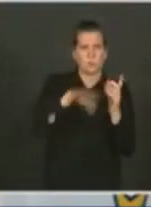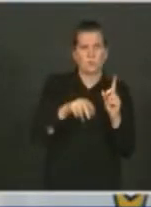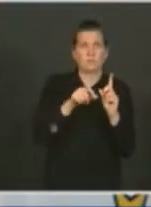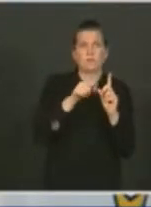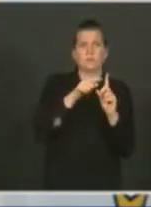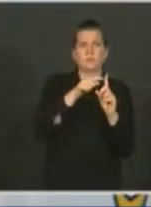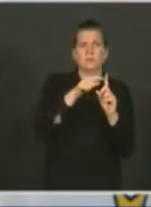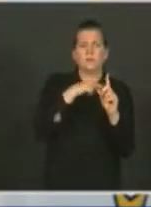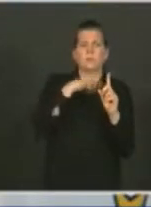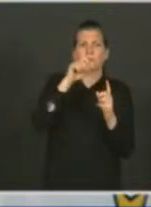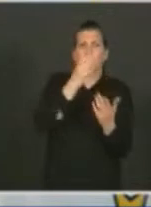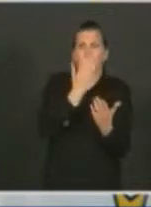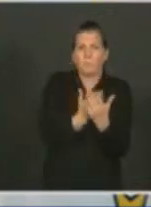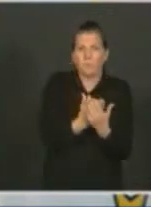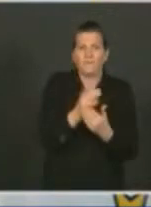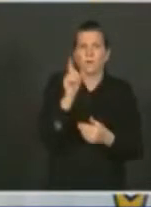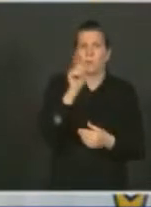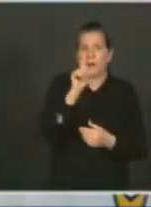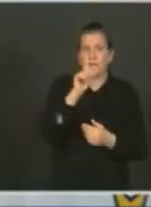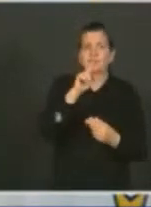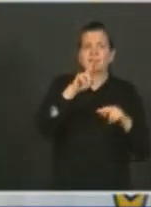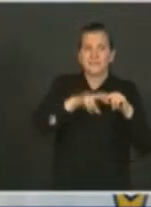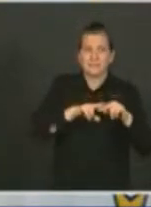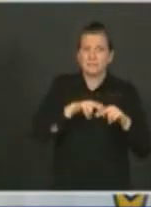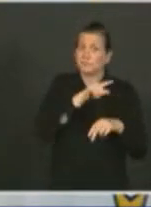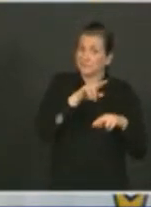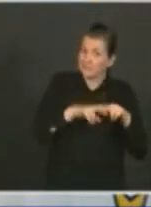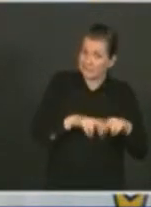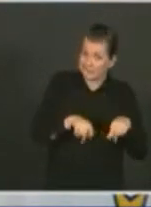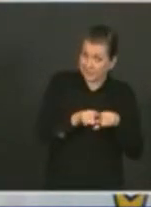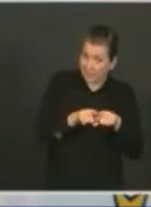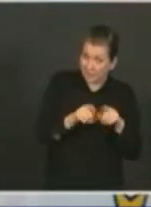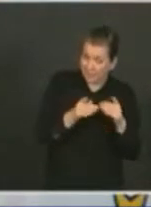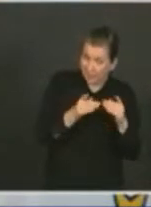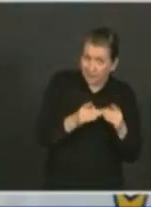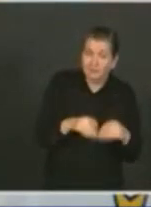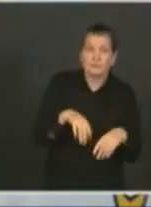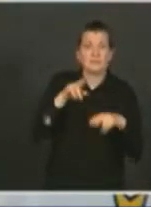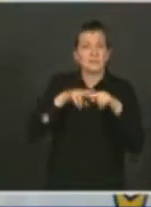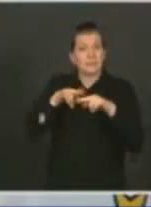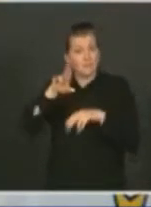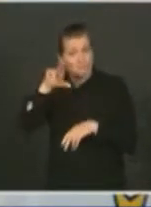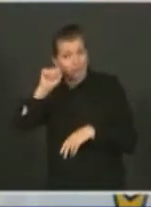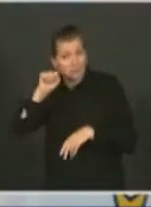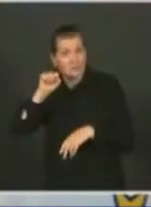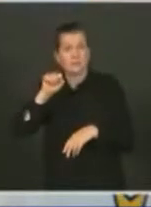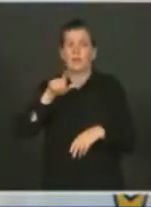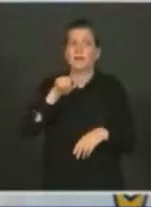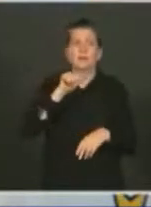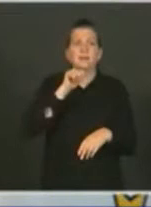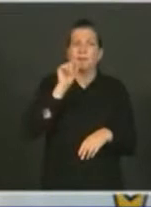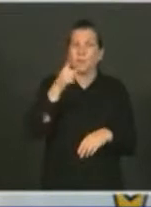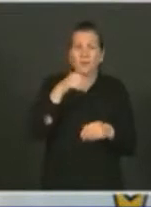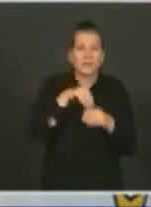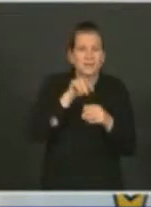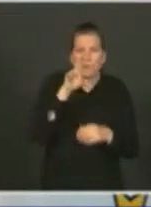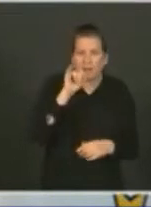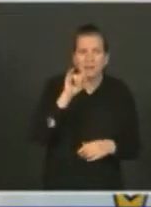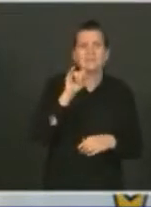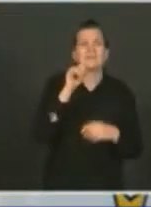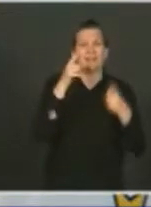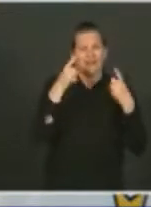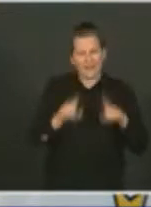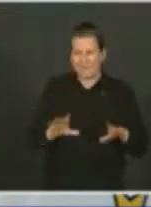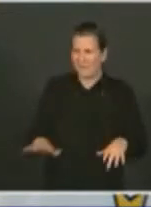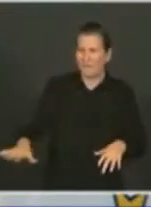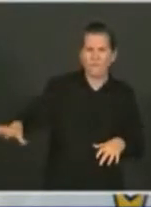close contacts. They have to send us bus seating charts. By the way, I do want to make that clear. That's not just in Rhode Island. That's what's happening all over the